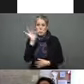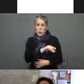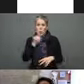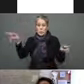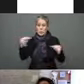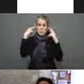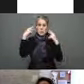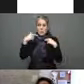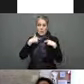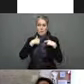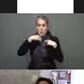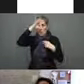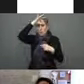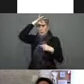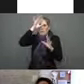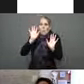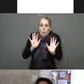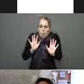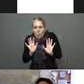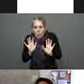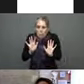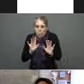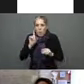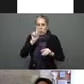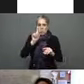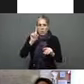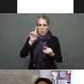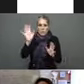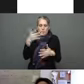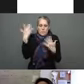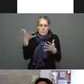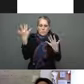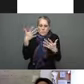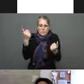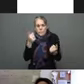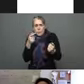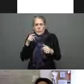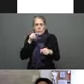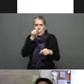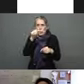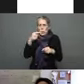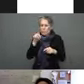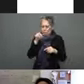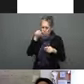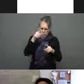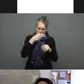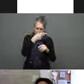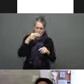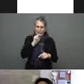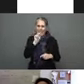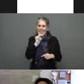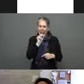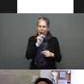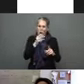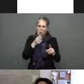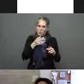not, uh, you know, um, but I will. So when you talk about the noun bias, I wonder how much of this can be